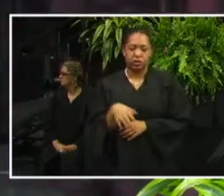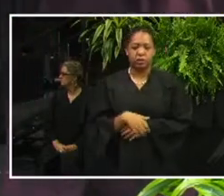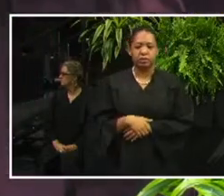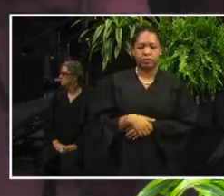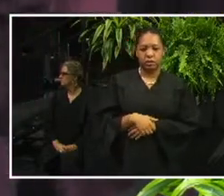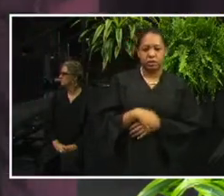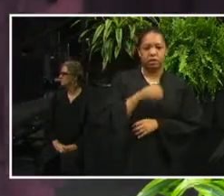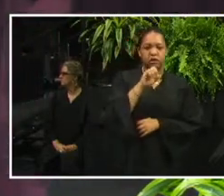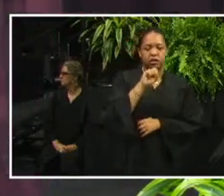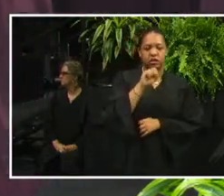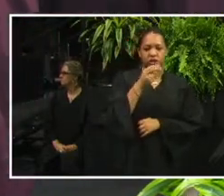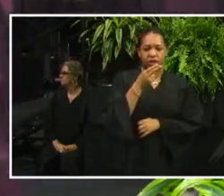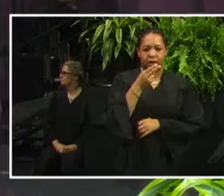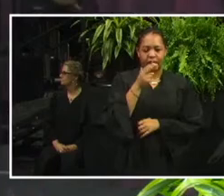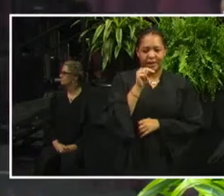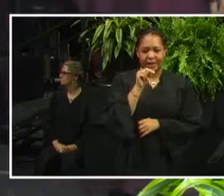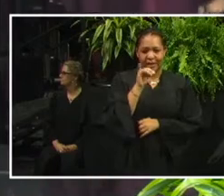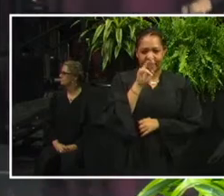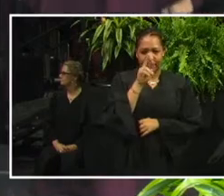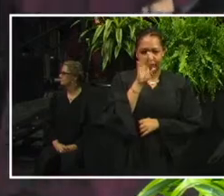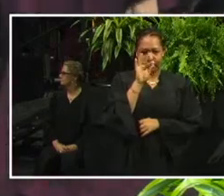Shanithia Bacon.